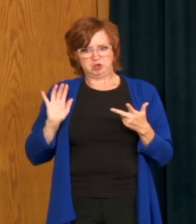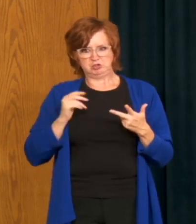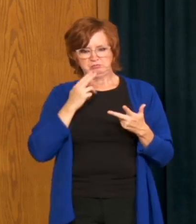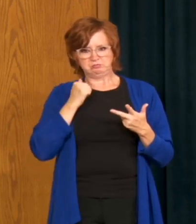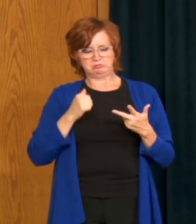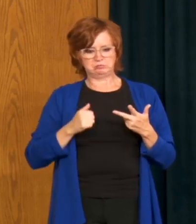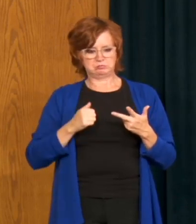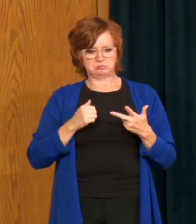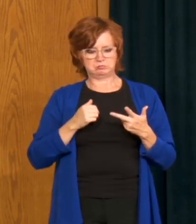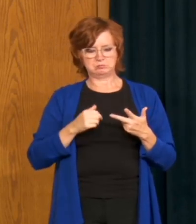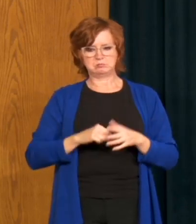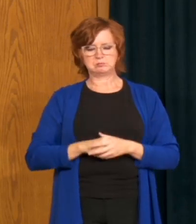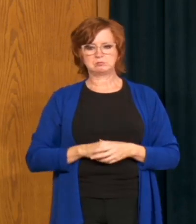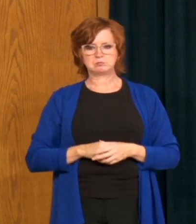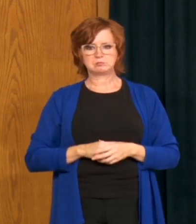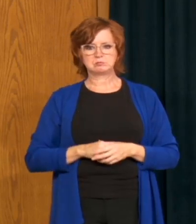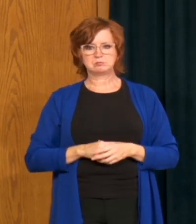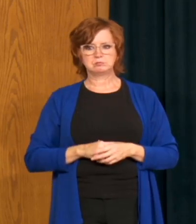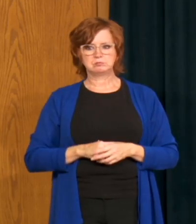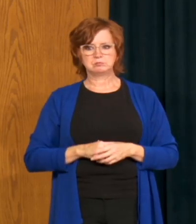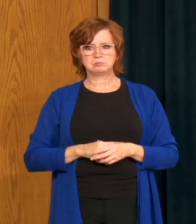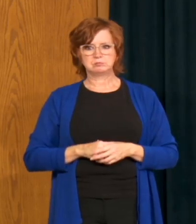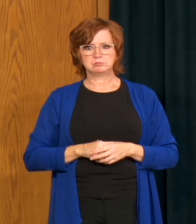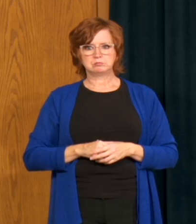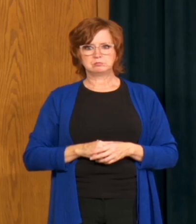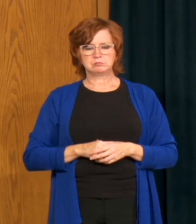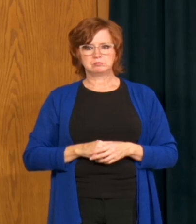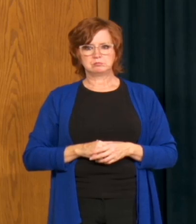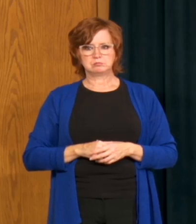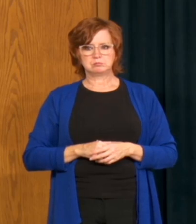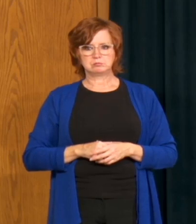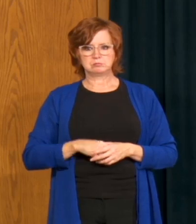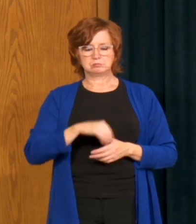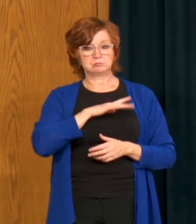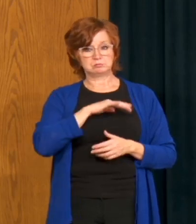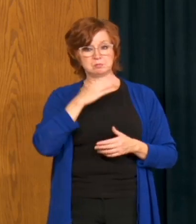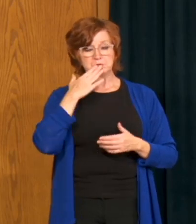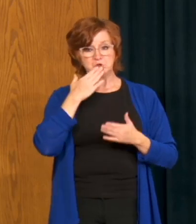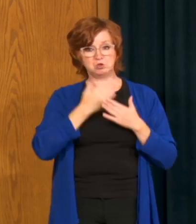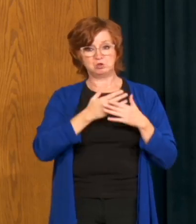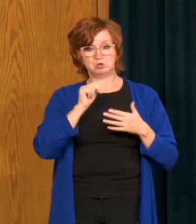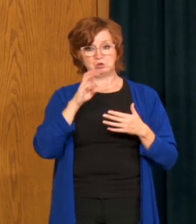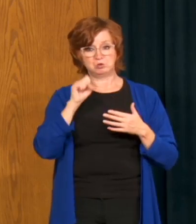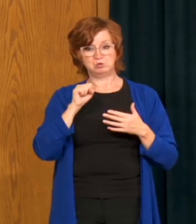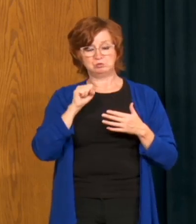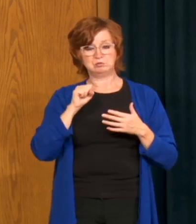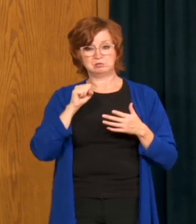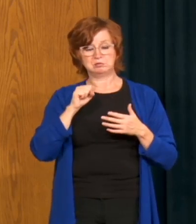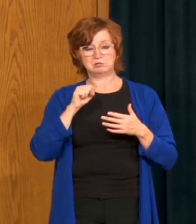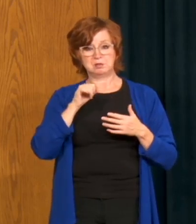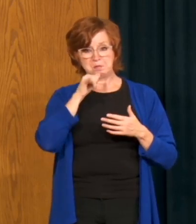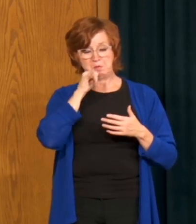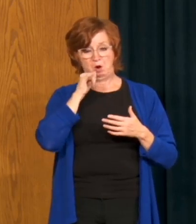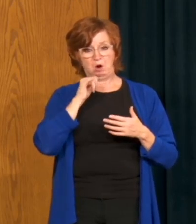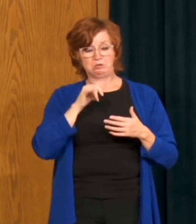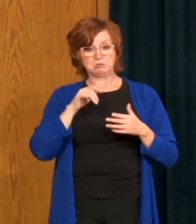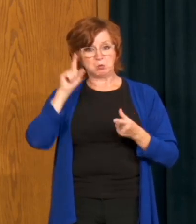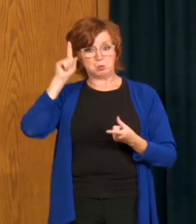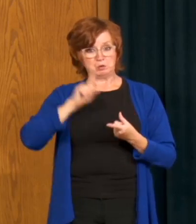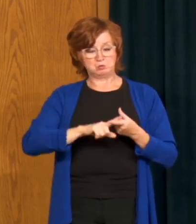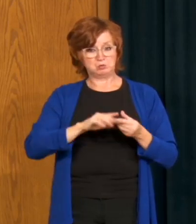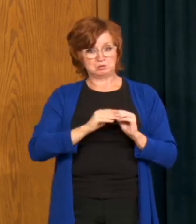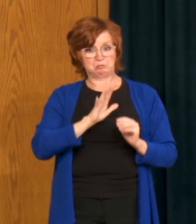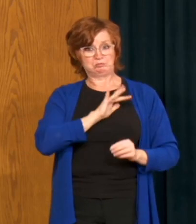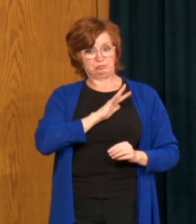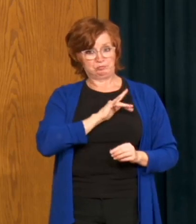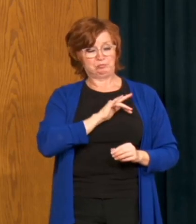We haven't seen ongoing transmission. So what that shows is that the guidelines seem to be working so far. But obviously, we remain very interested when there's a sporadic